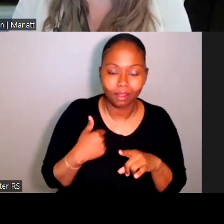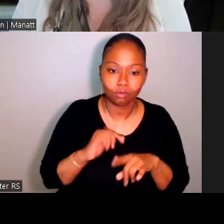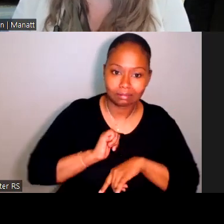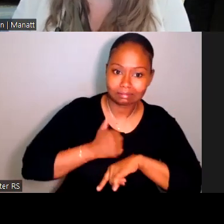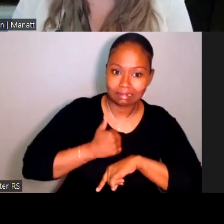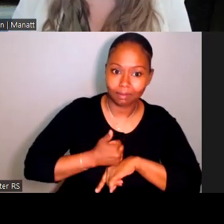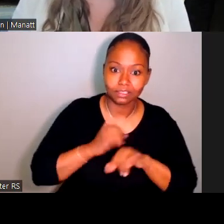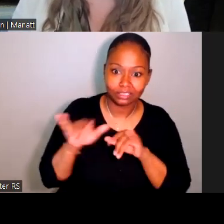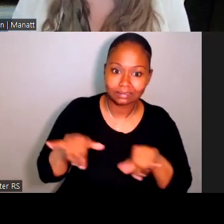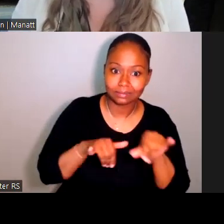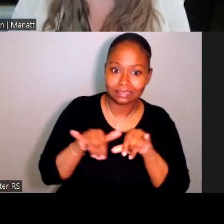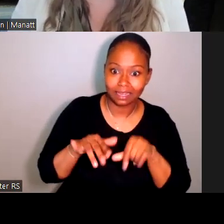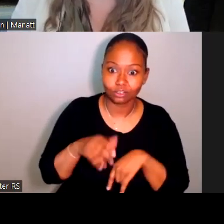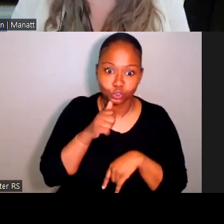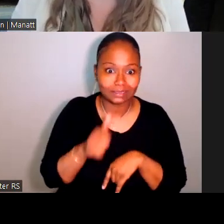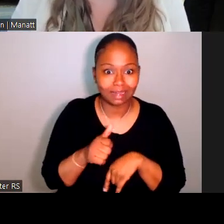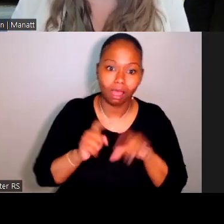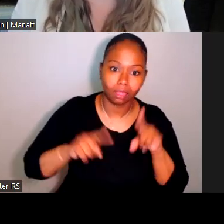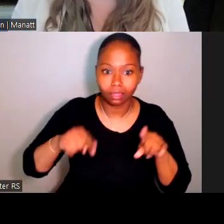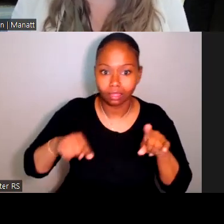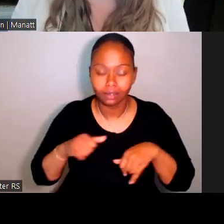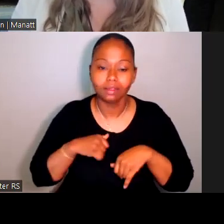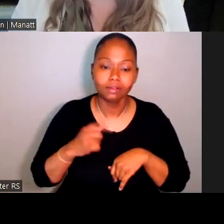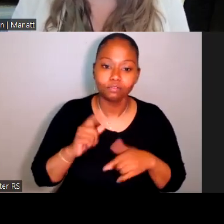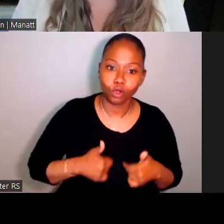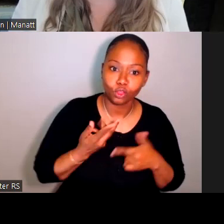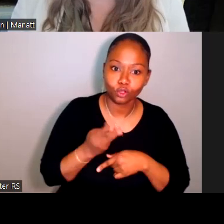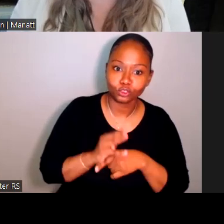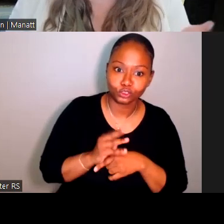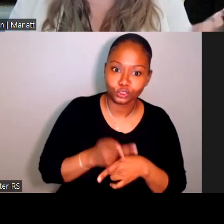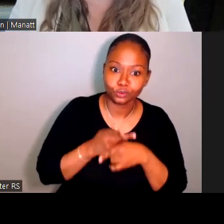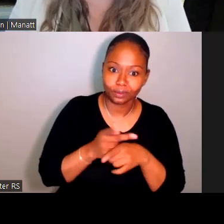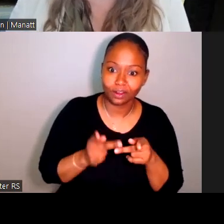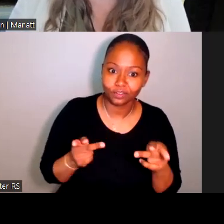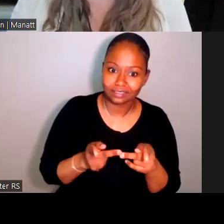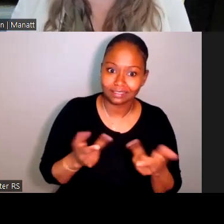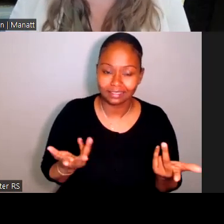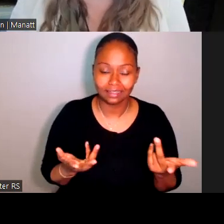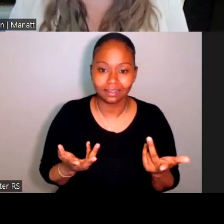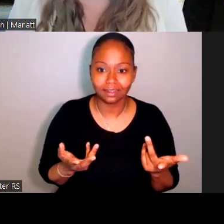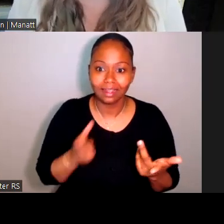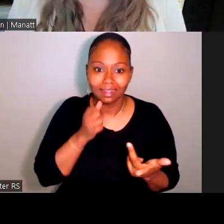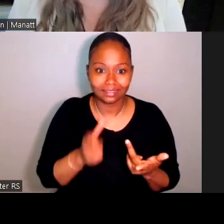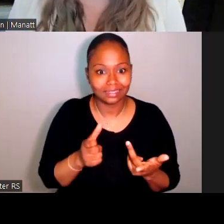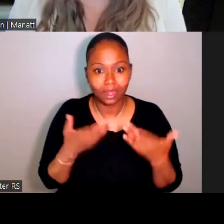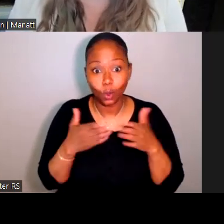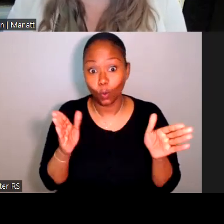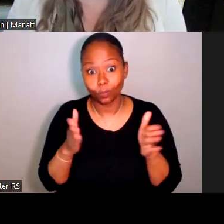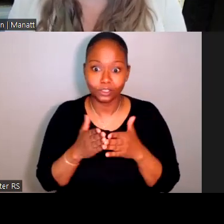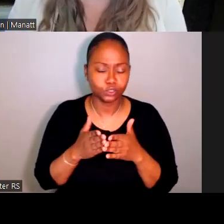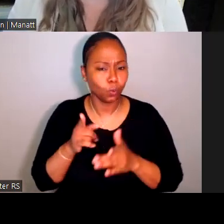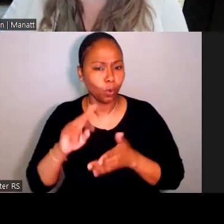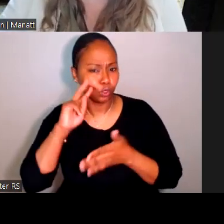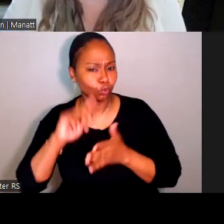that it's not completely variable from long-term care facility to long-term care facility, and it's not open to interpretation what